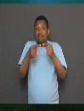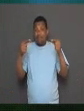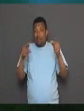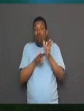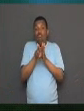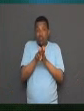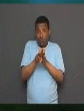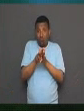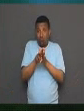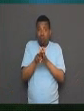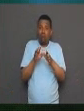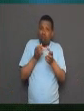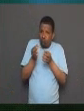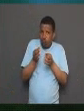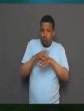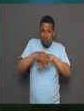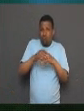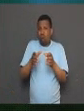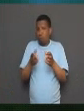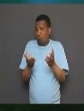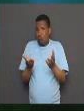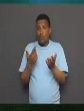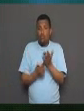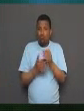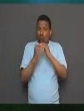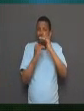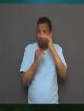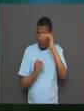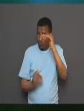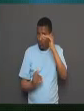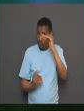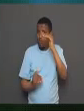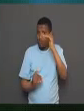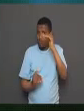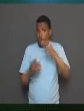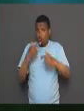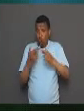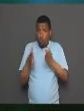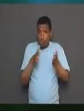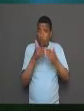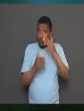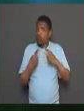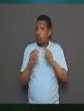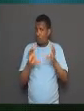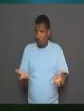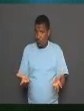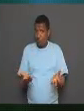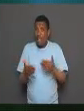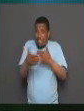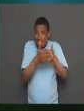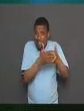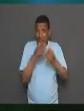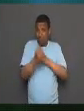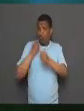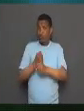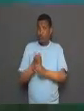antiretroviral therapy, which has reduced AIDS-related deaths in recent